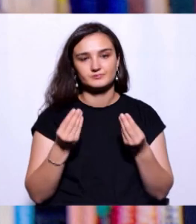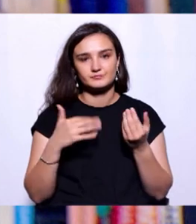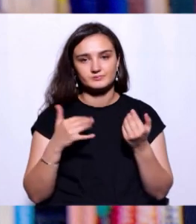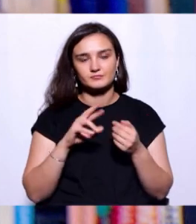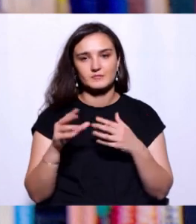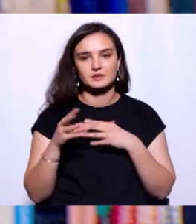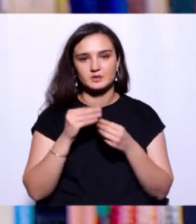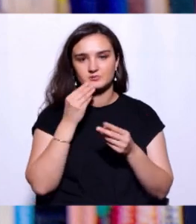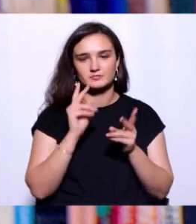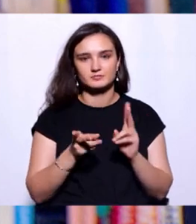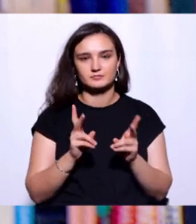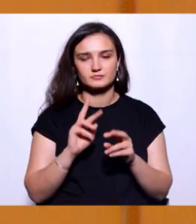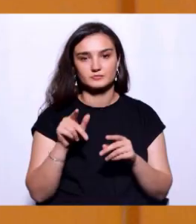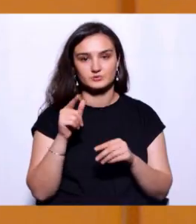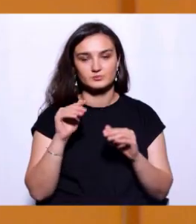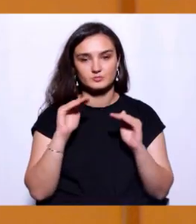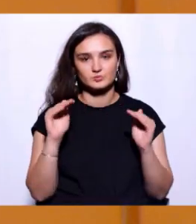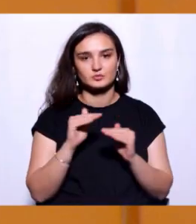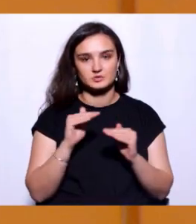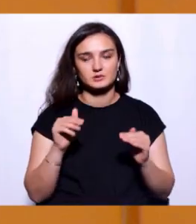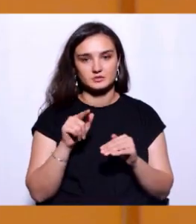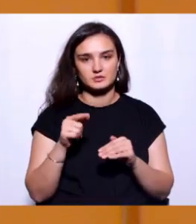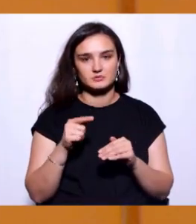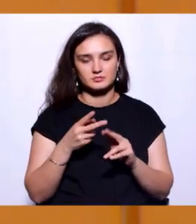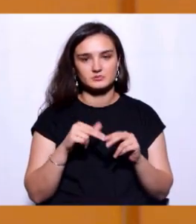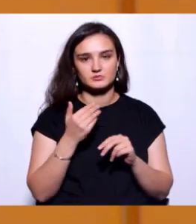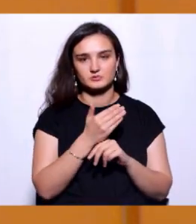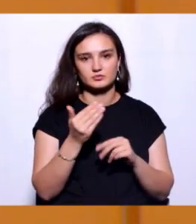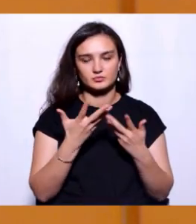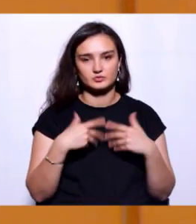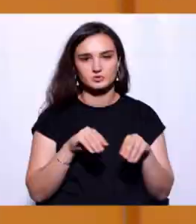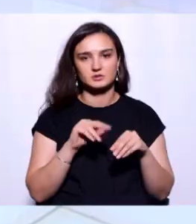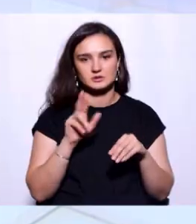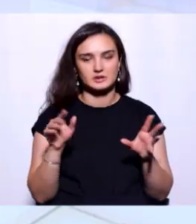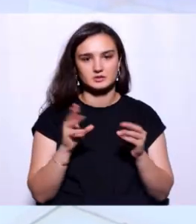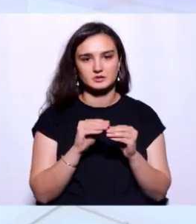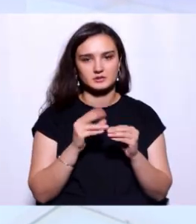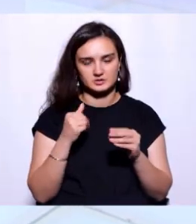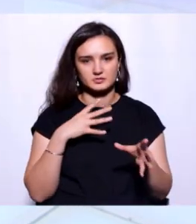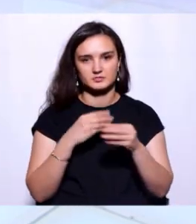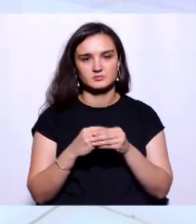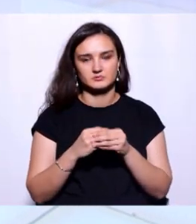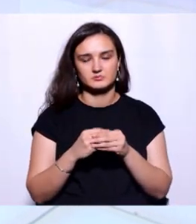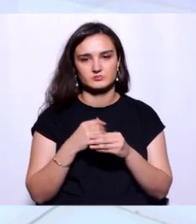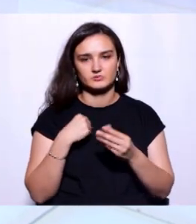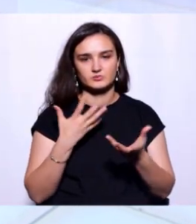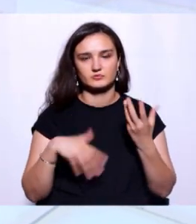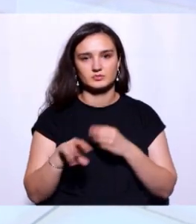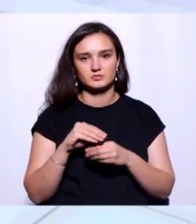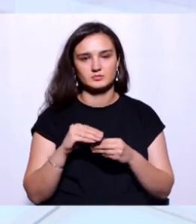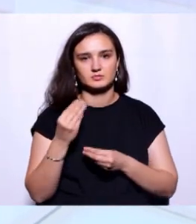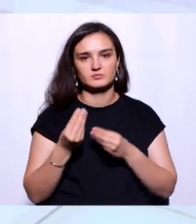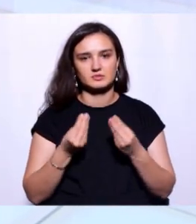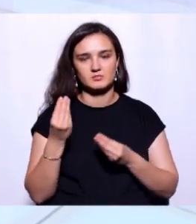cook together. So you play music? We do, yeah. Your family we do, together? All together. Fantastic. We all play